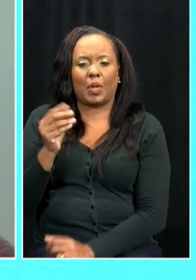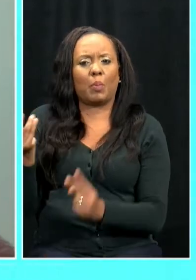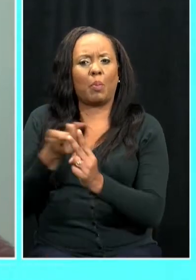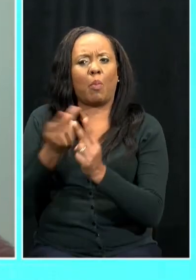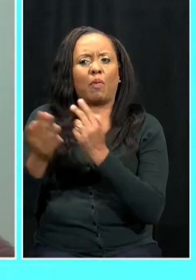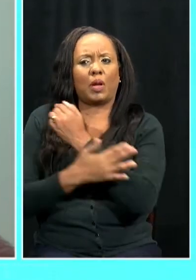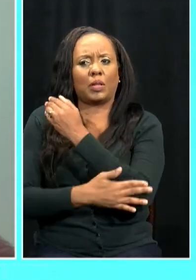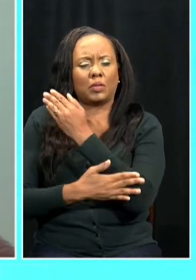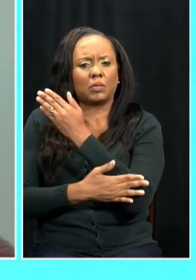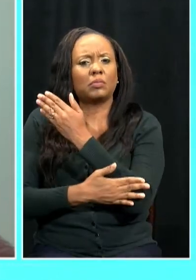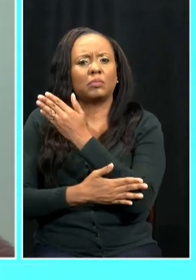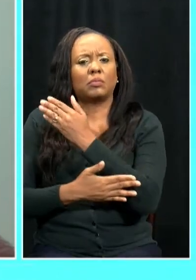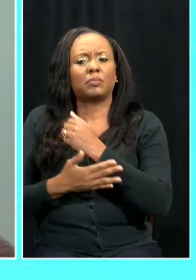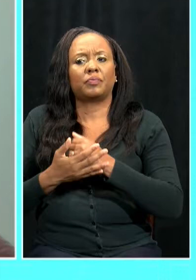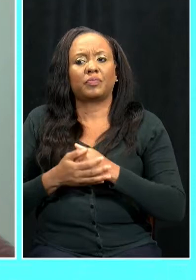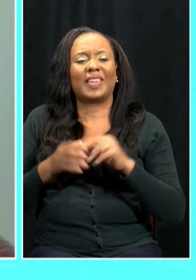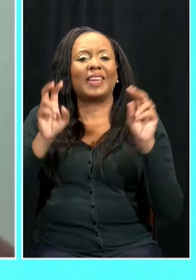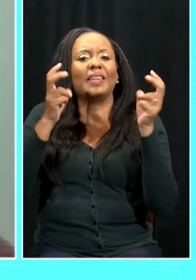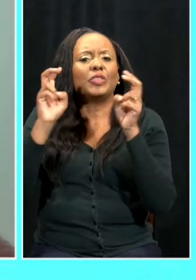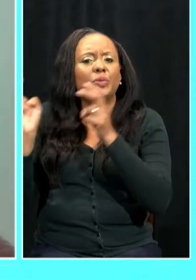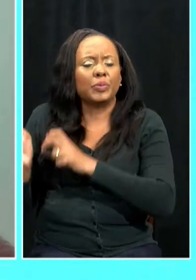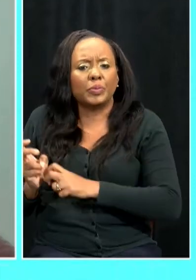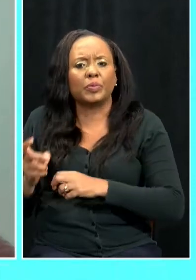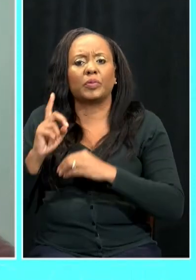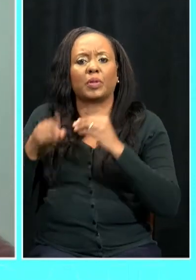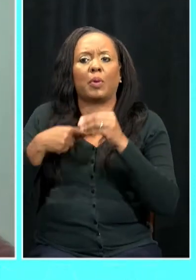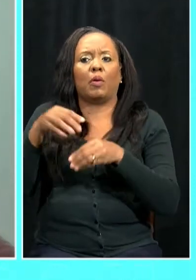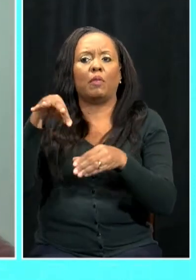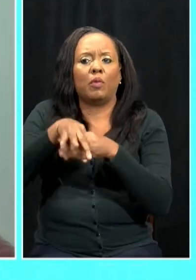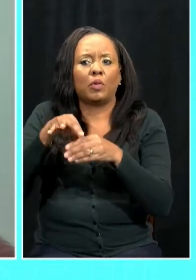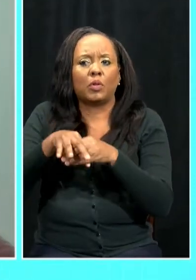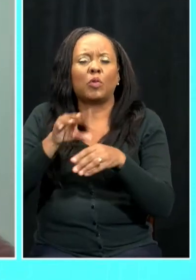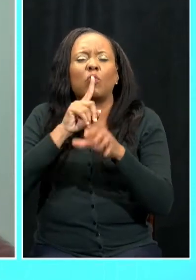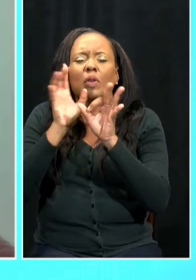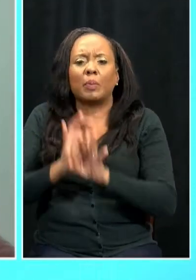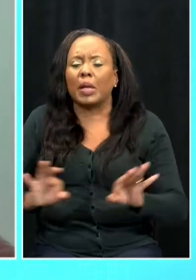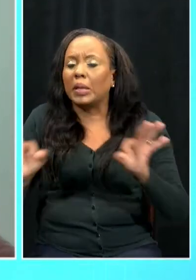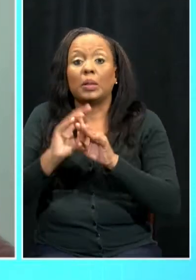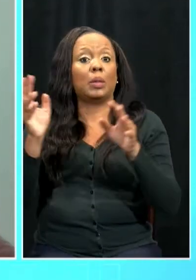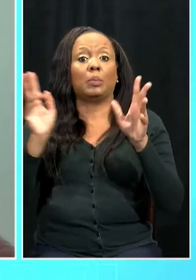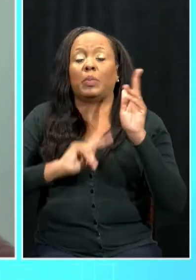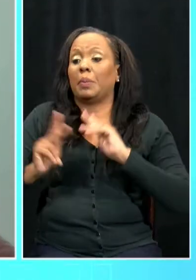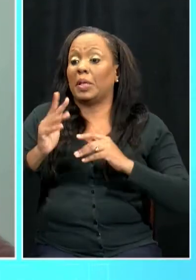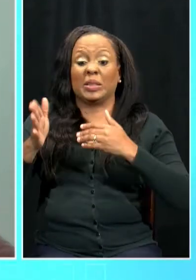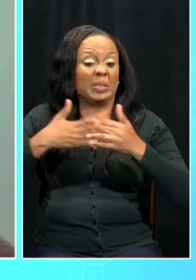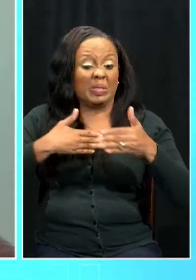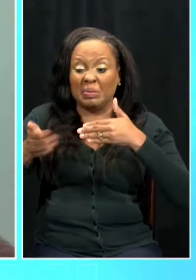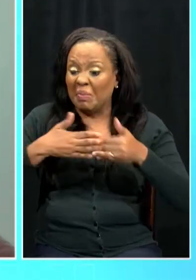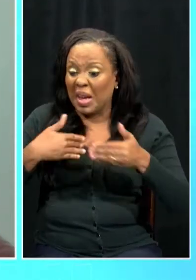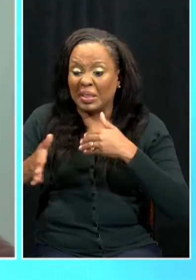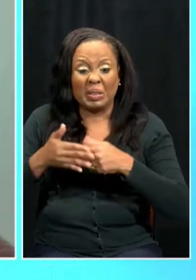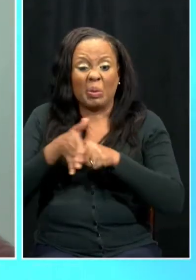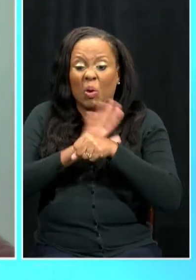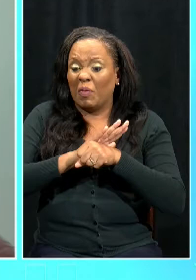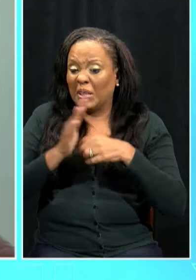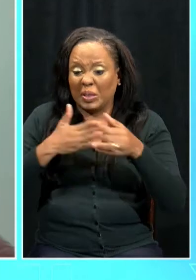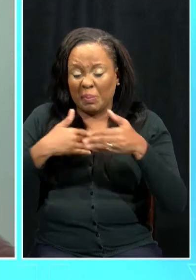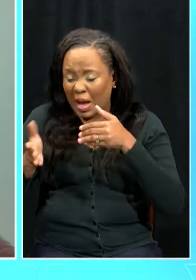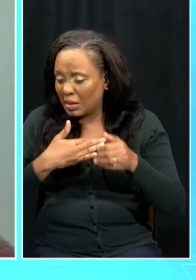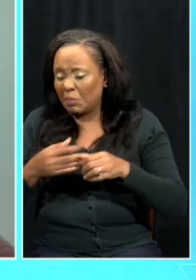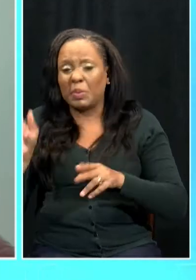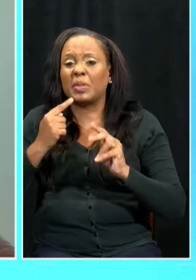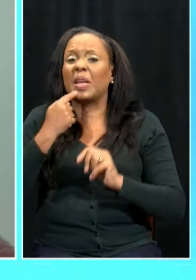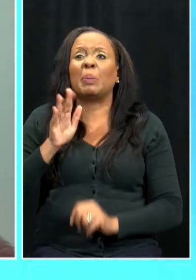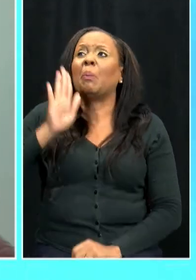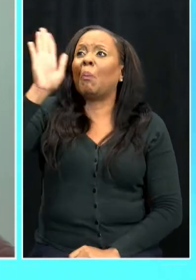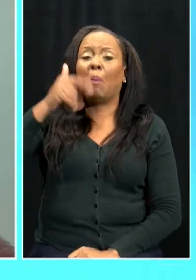were so fundamental, and that in spite of COVID, It galvanized the it voters.